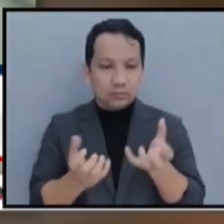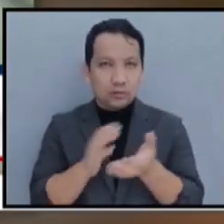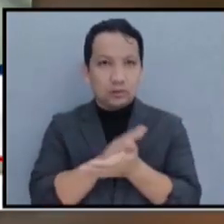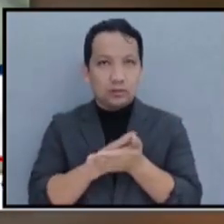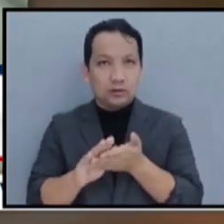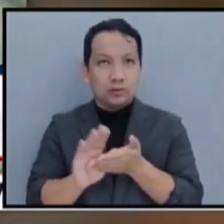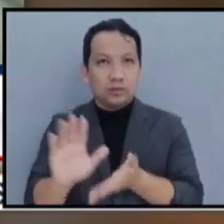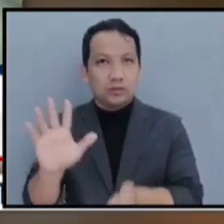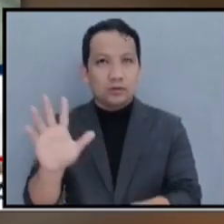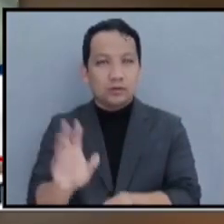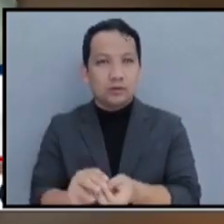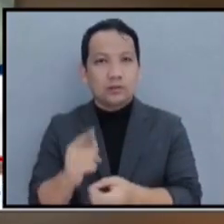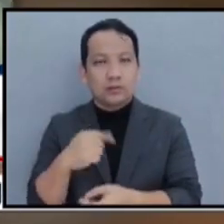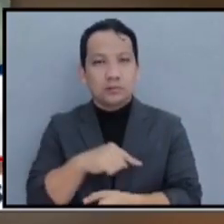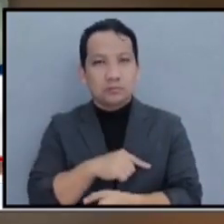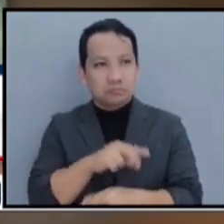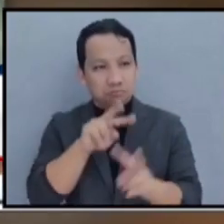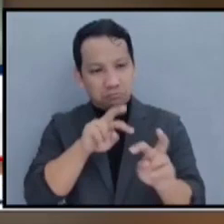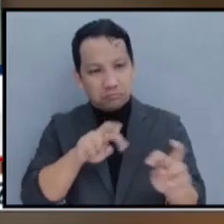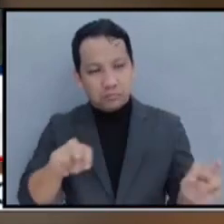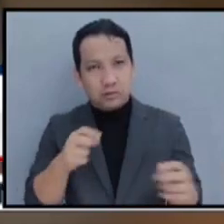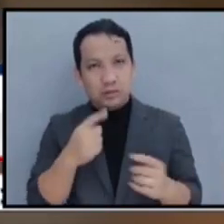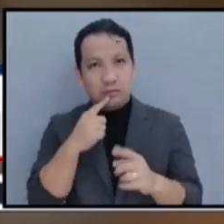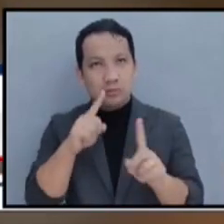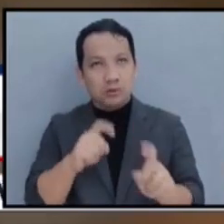hanay. Masusi ang isinagawang testing ng